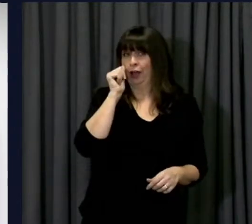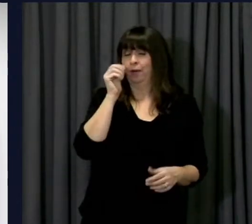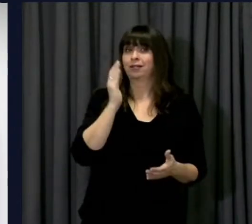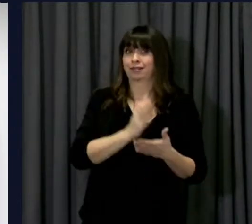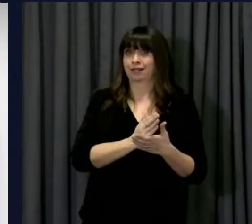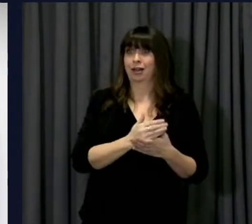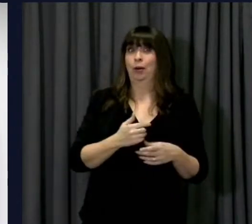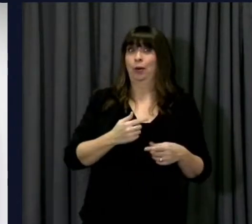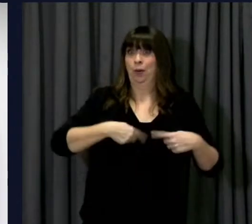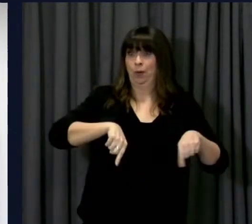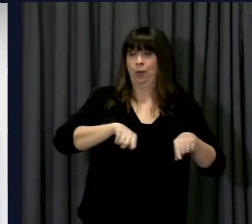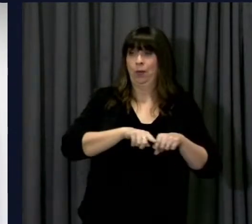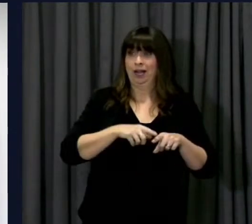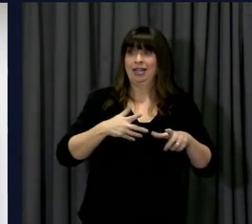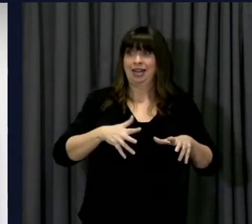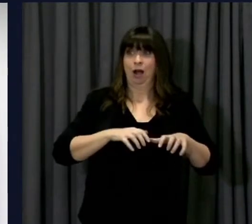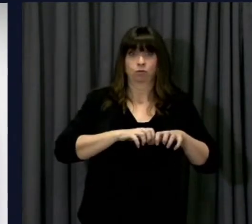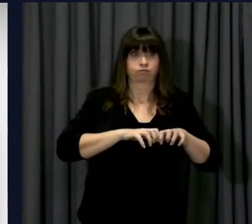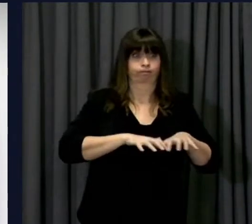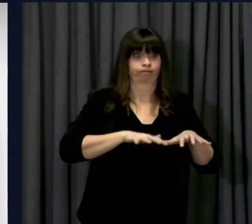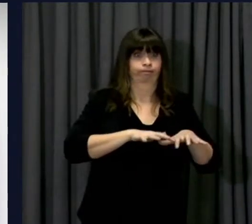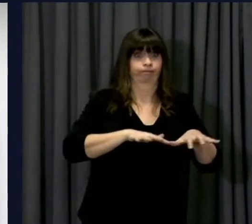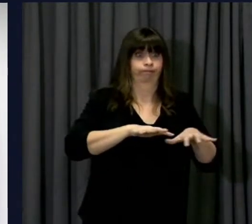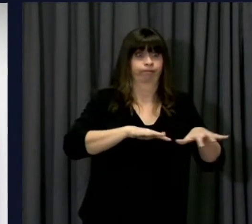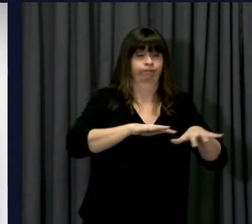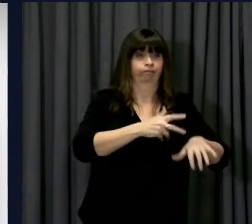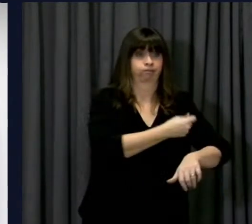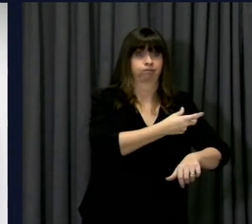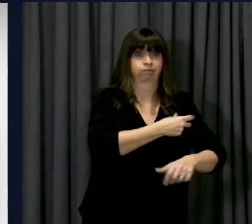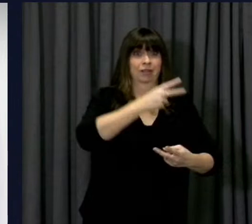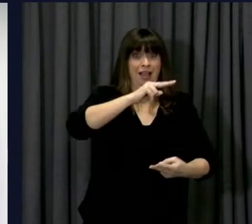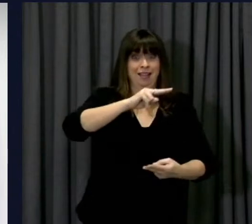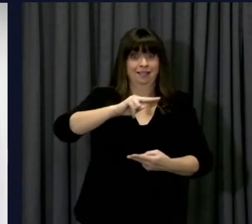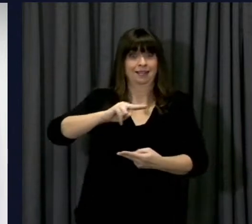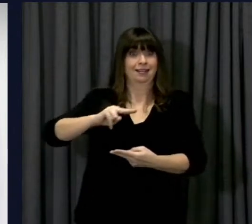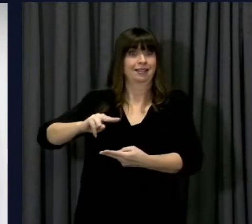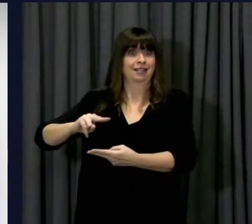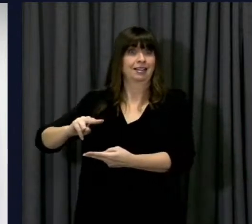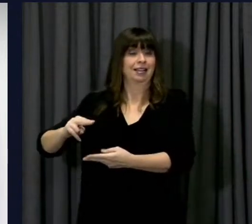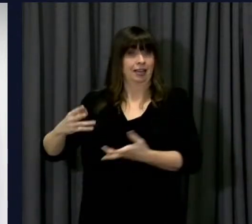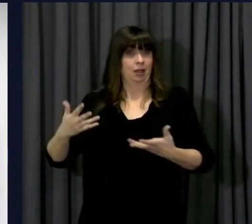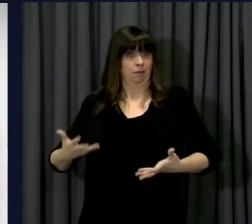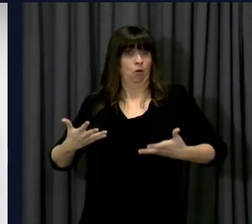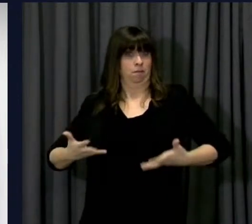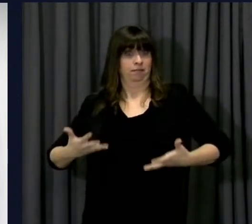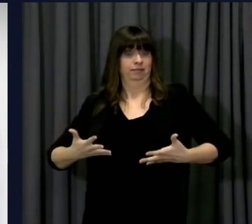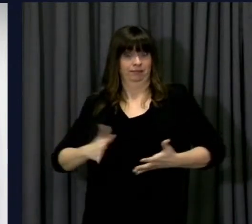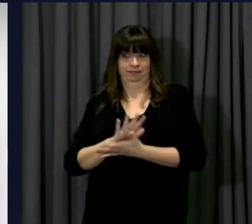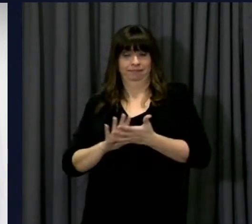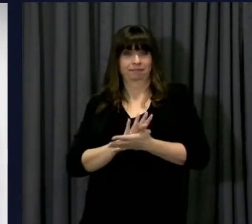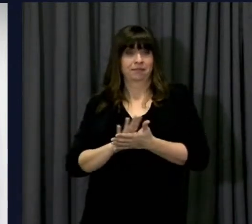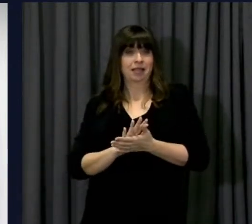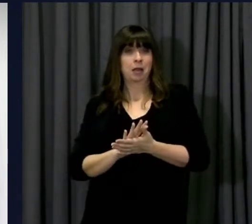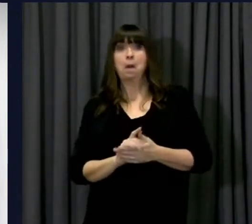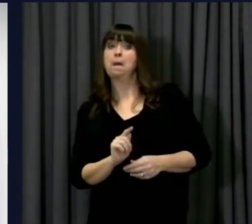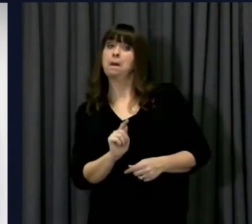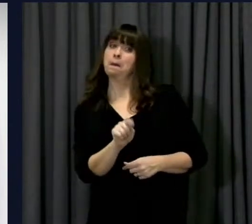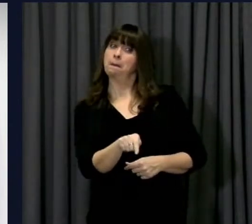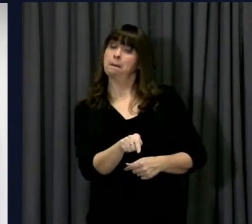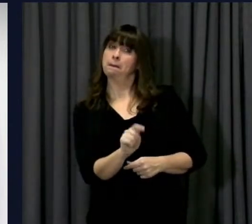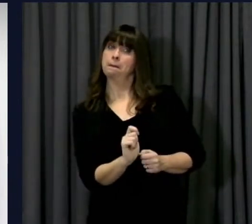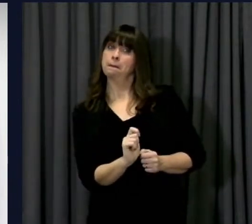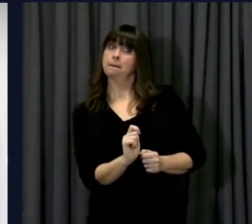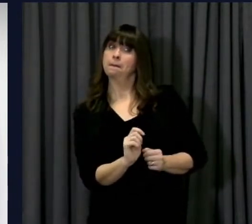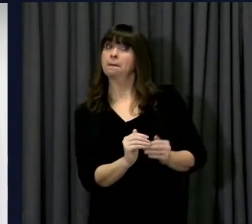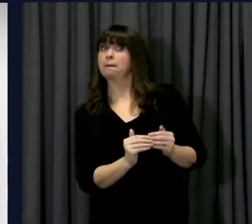winning the battle at this point in time in reducing case rates, in increasing vaccination, and that will open up more choices for us in